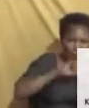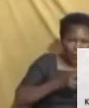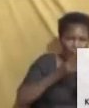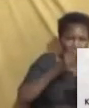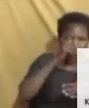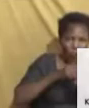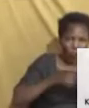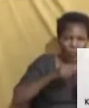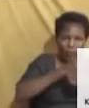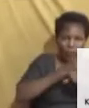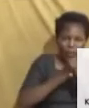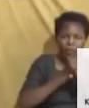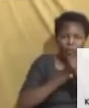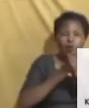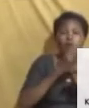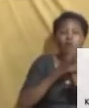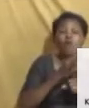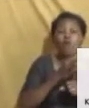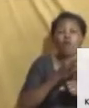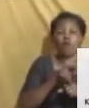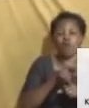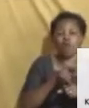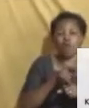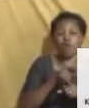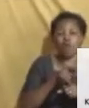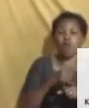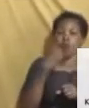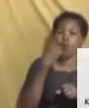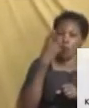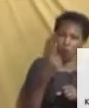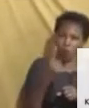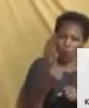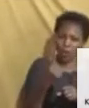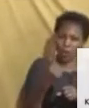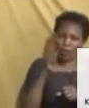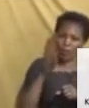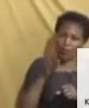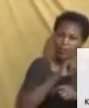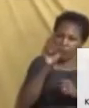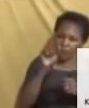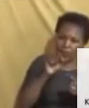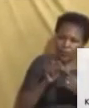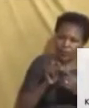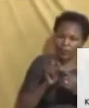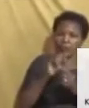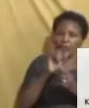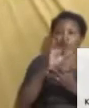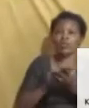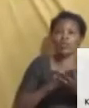to act. One is its particular structure,